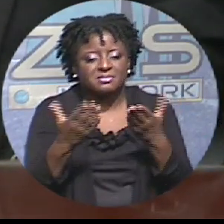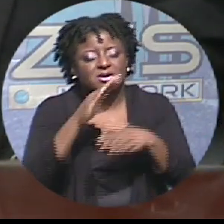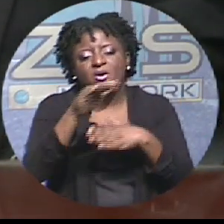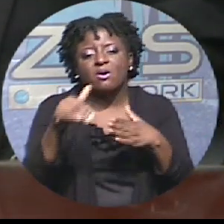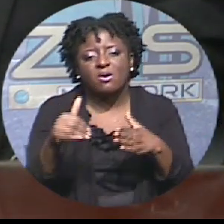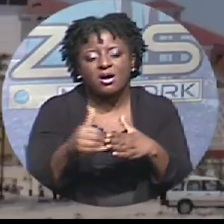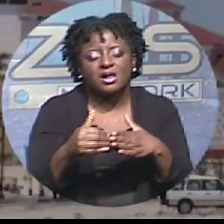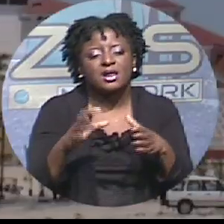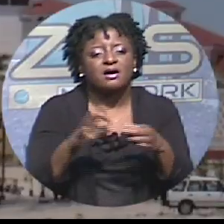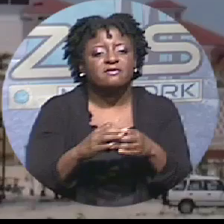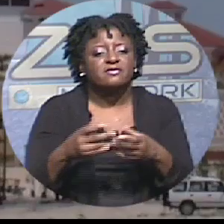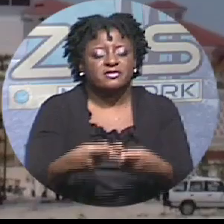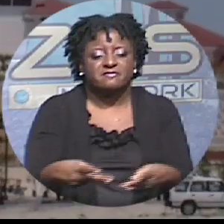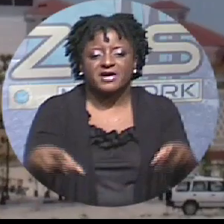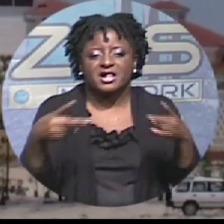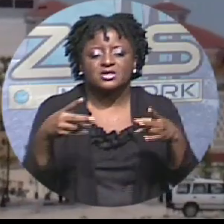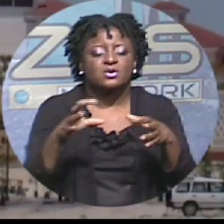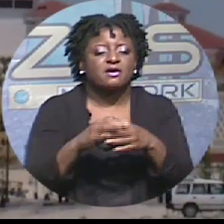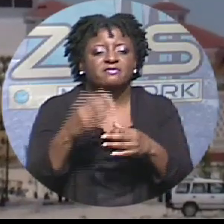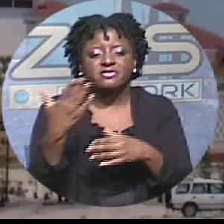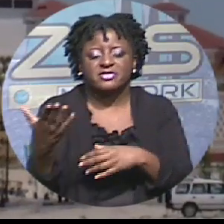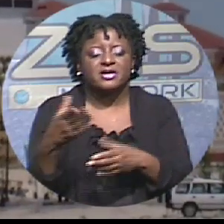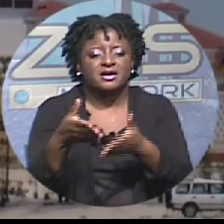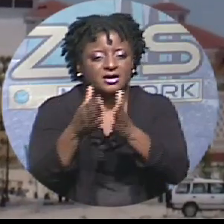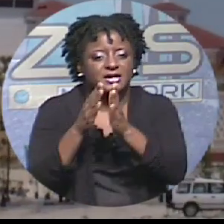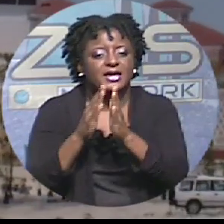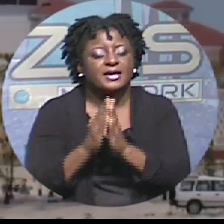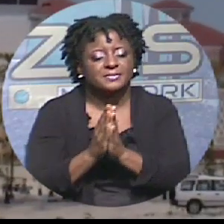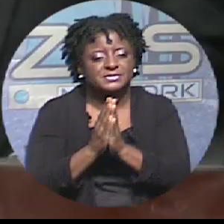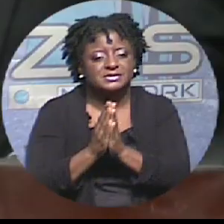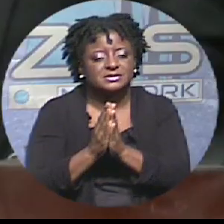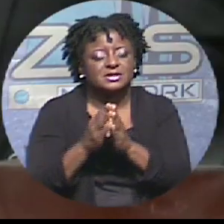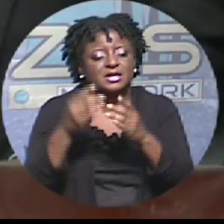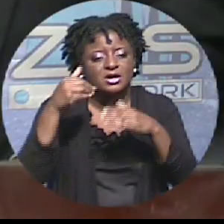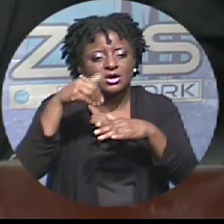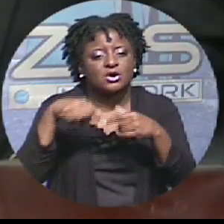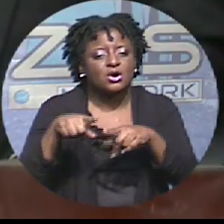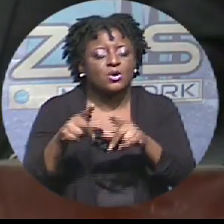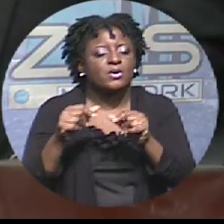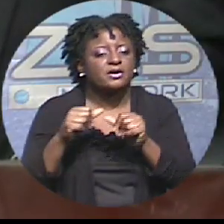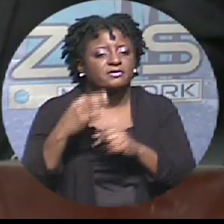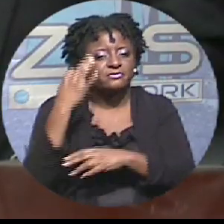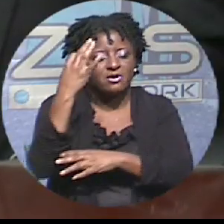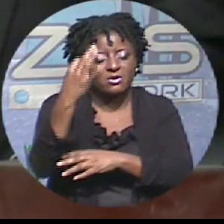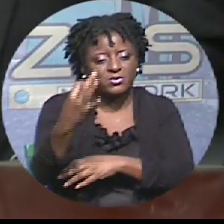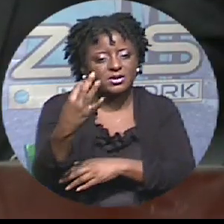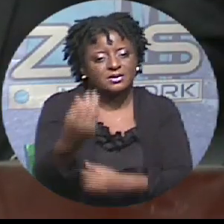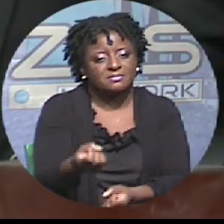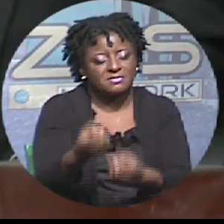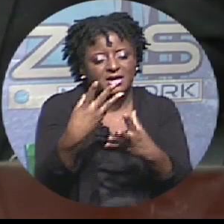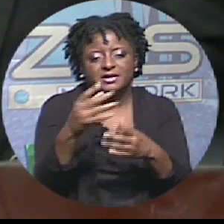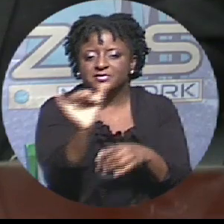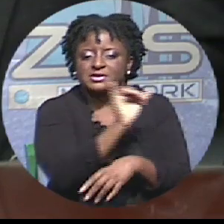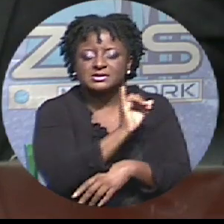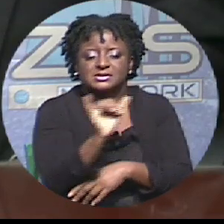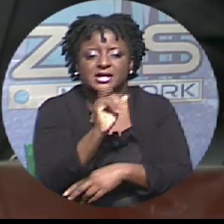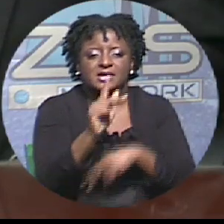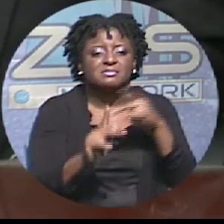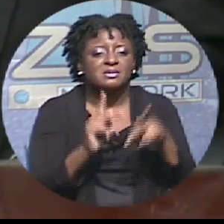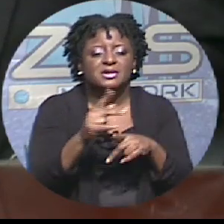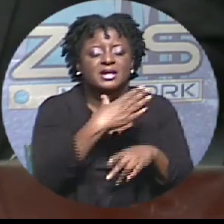all of the value of their claims. Going forward, many of the same people and